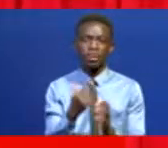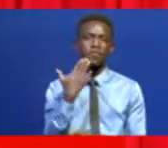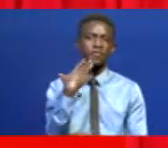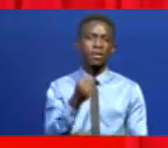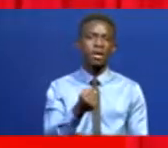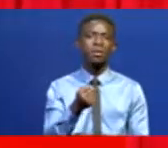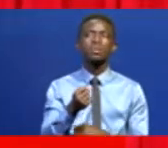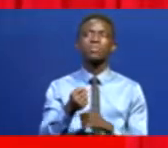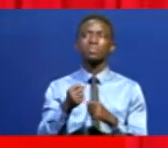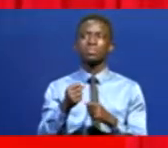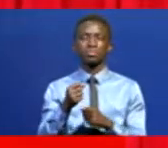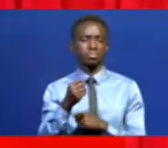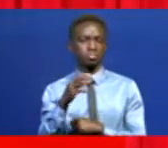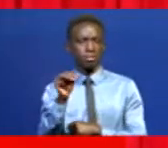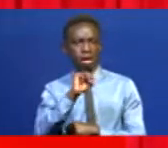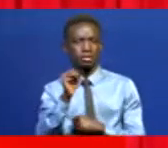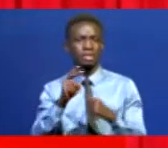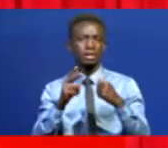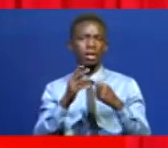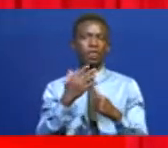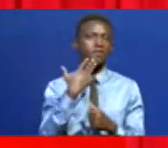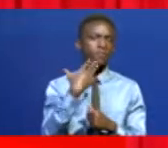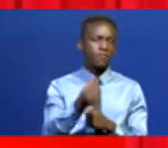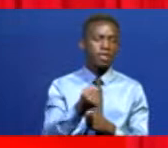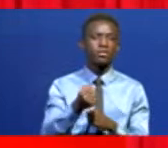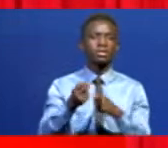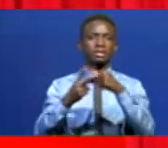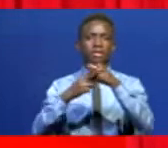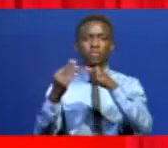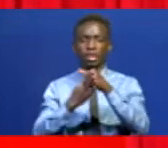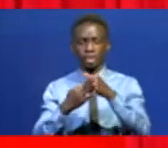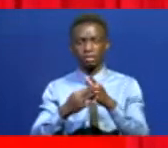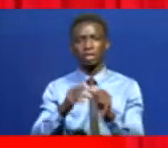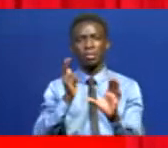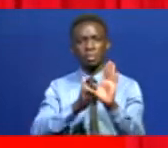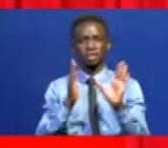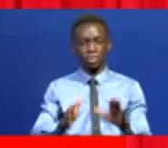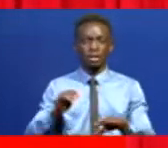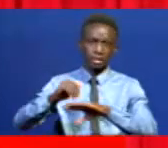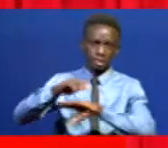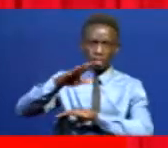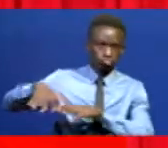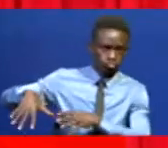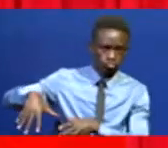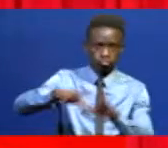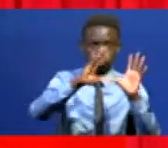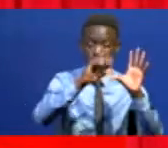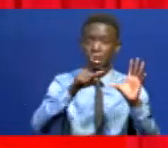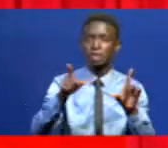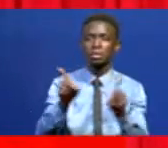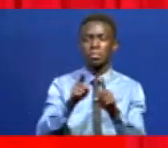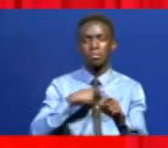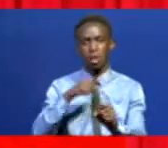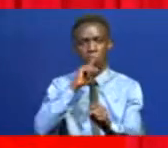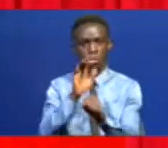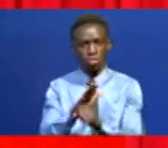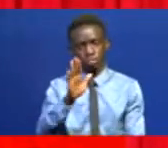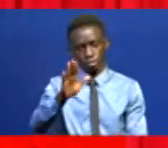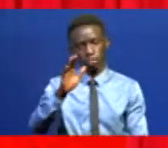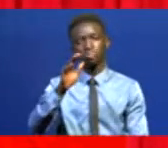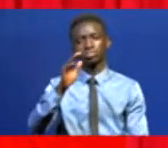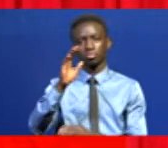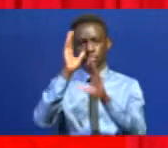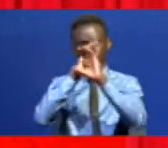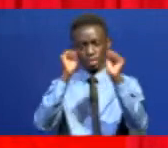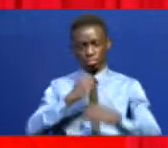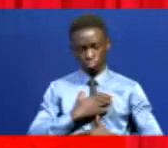578 of the participants, we are sending them over, and Your Excellency, I want to give you the assurance that your government has been